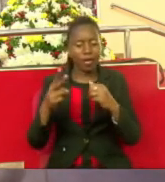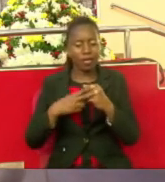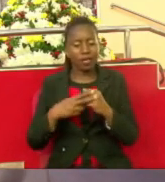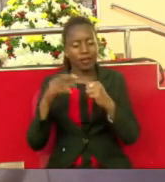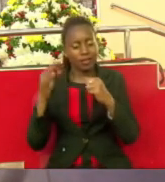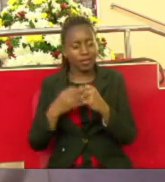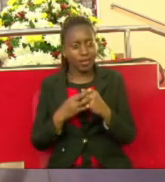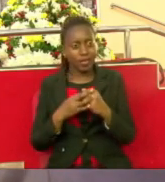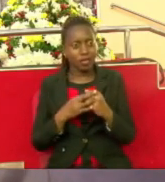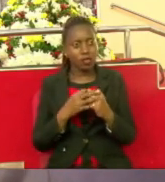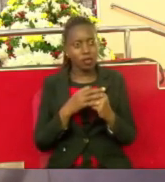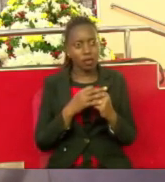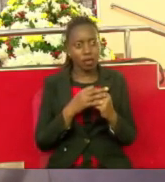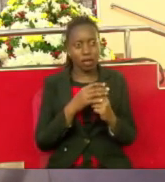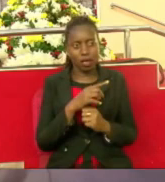71.